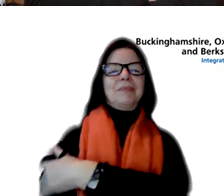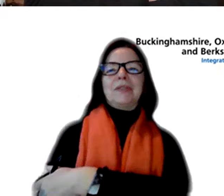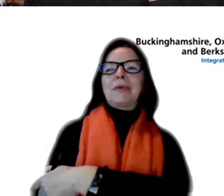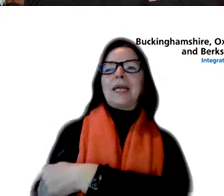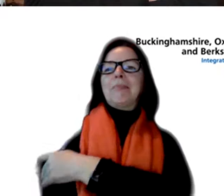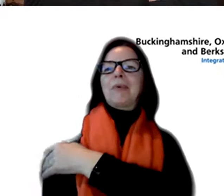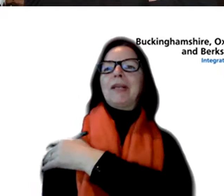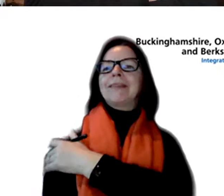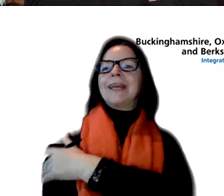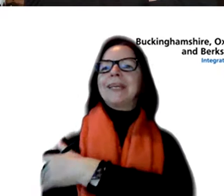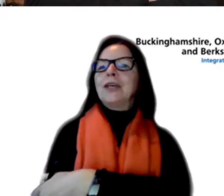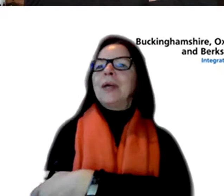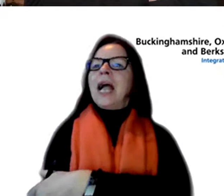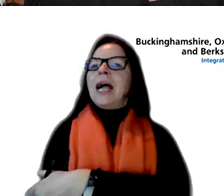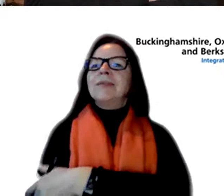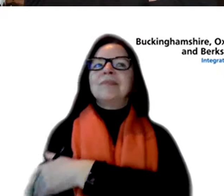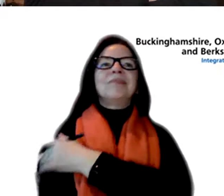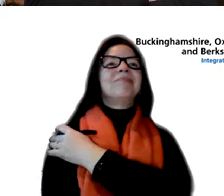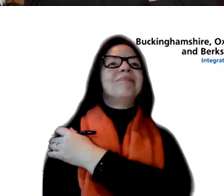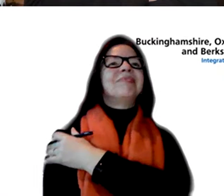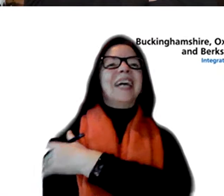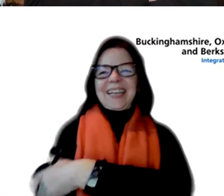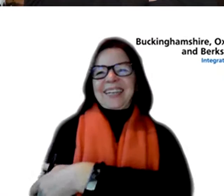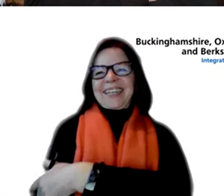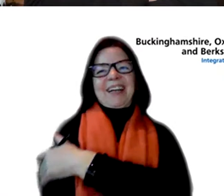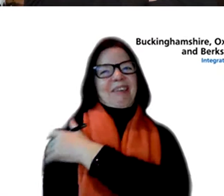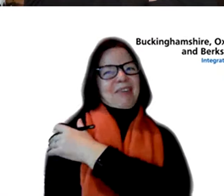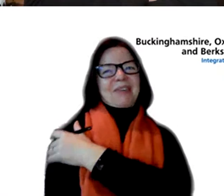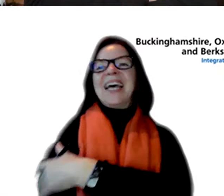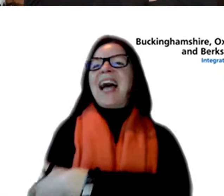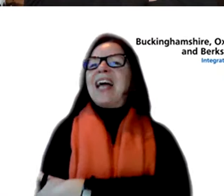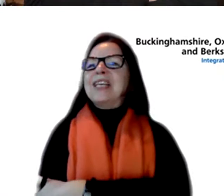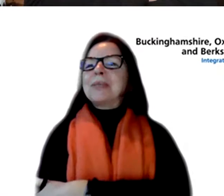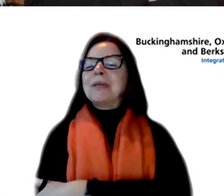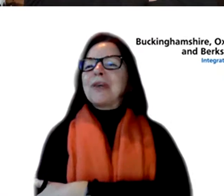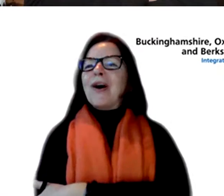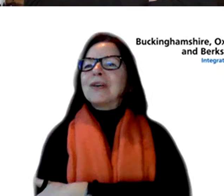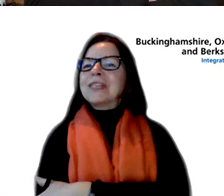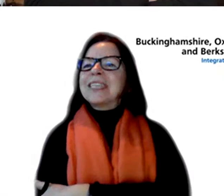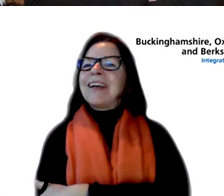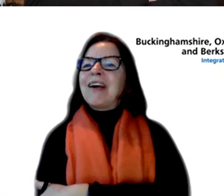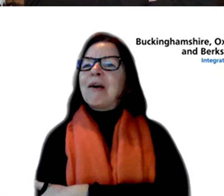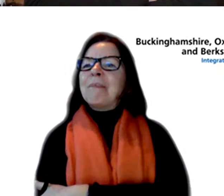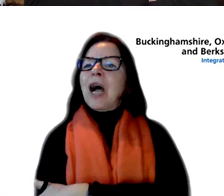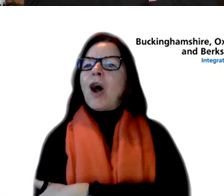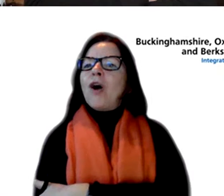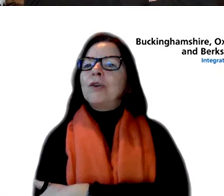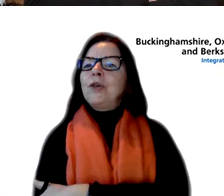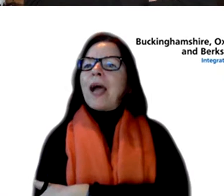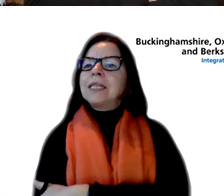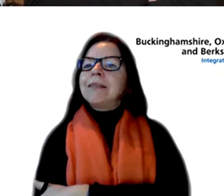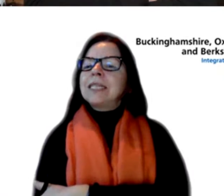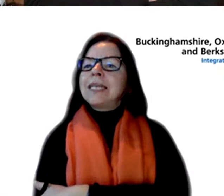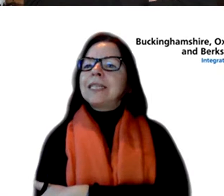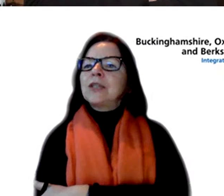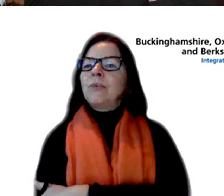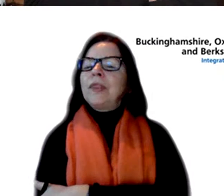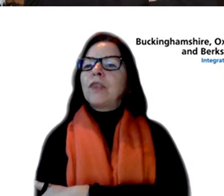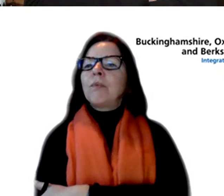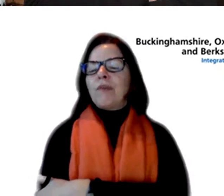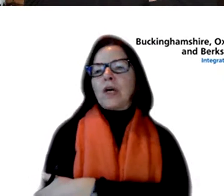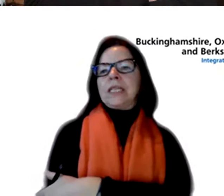that. Okay, brilliant. Thank you. I'm biased, obviously. Of course. Elizabeth asked, are you adding